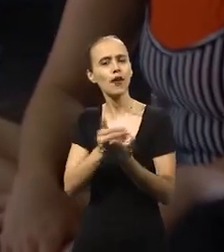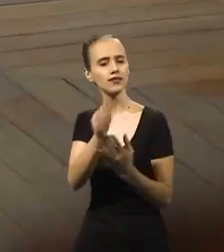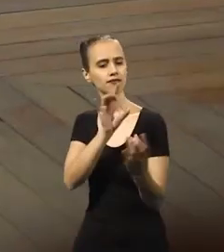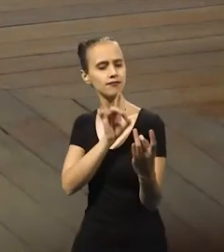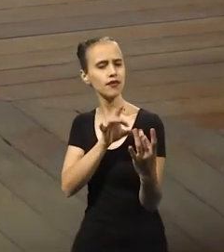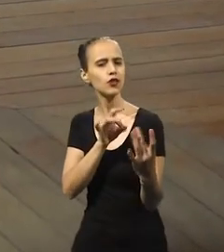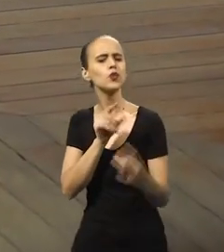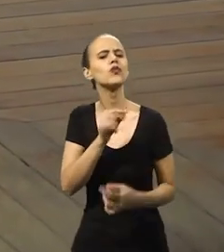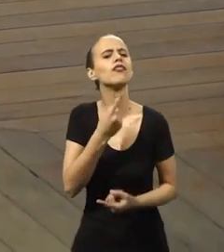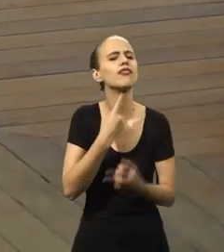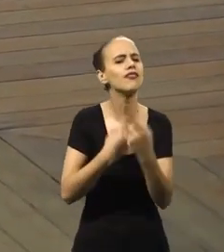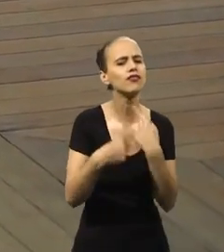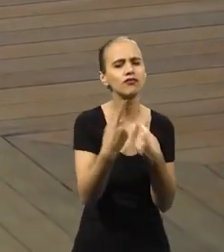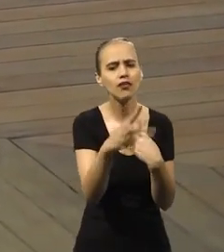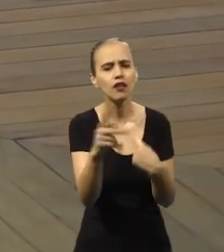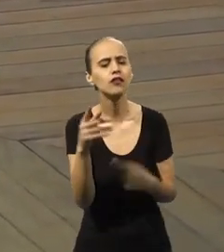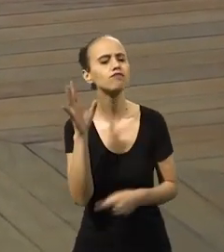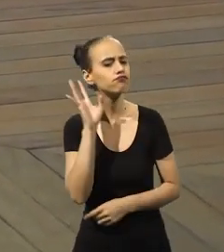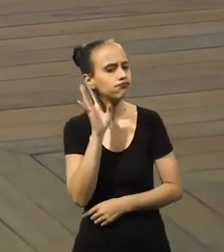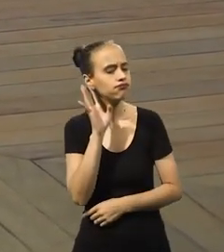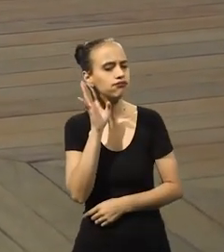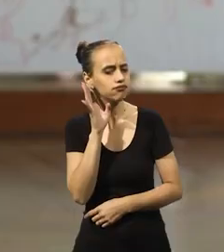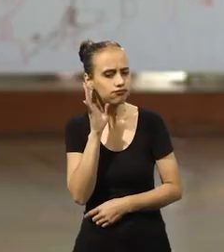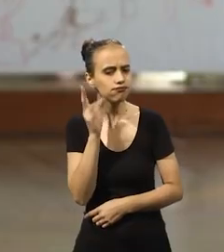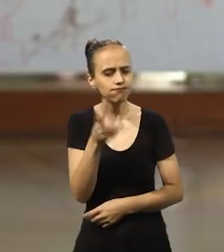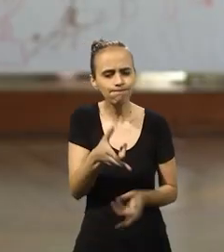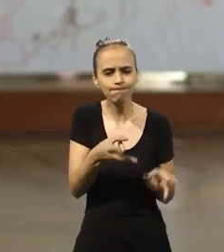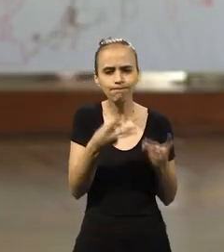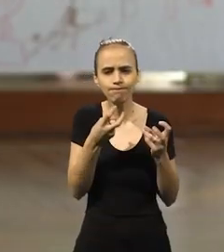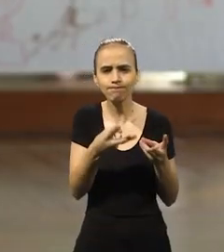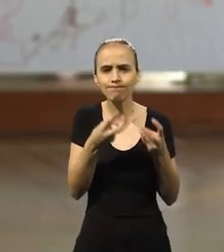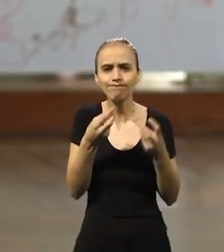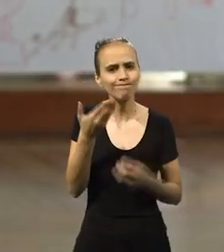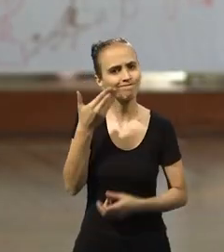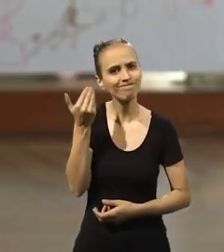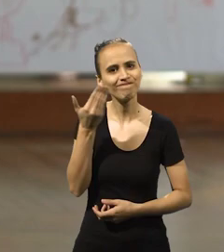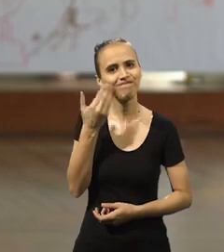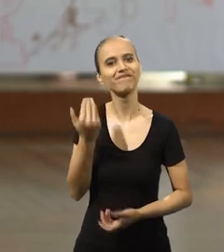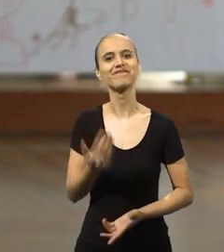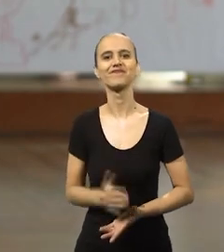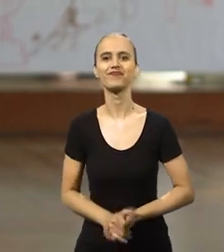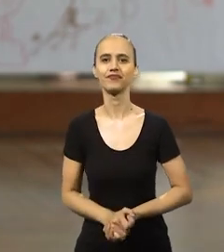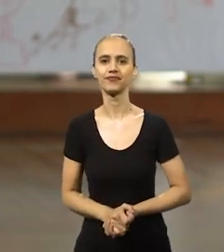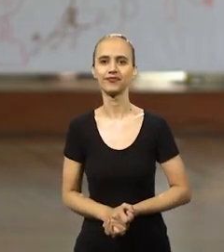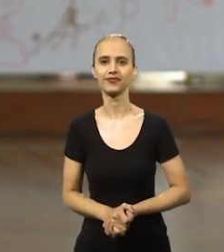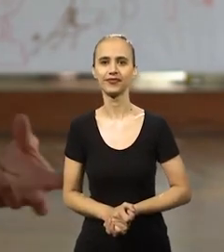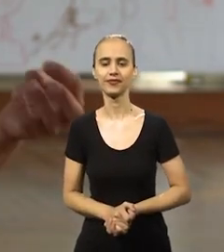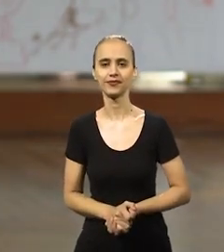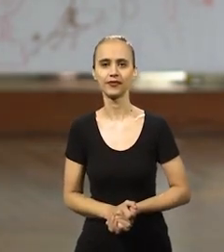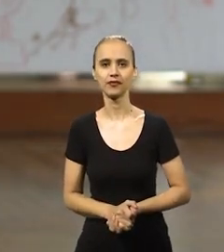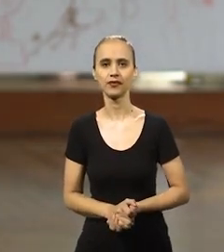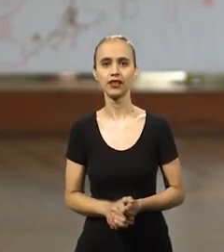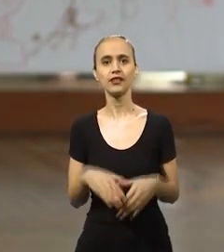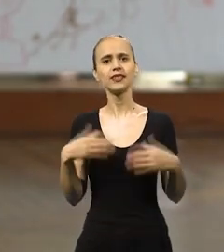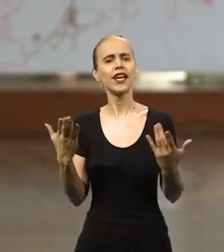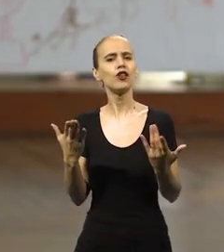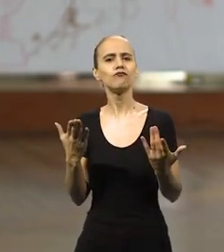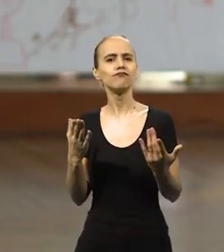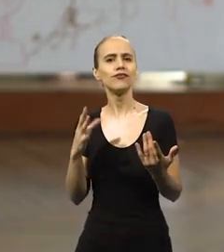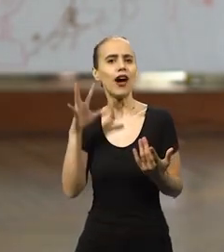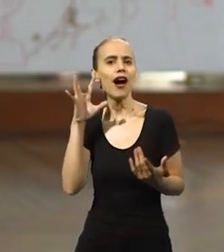wishes, listening to them. So we do not take so much time to put them